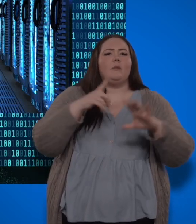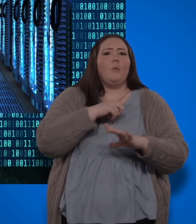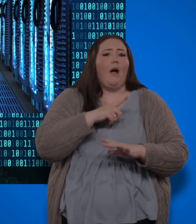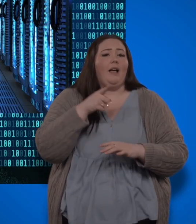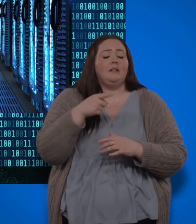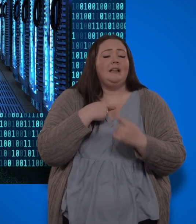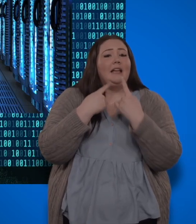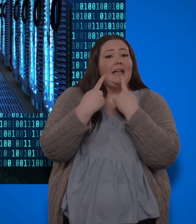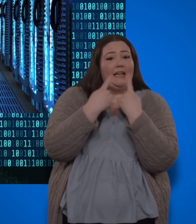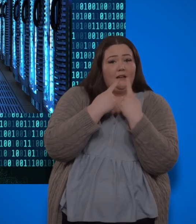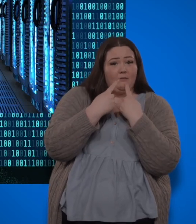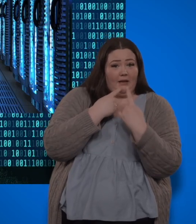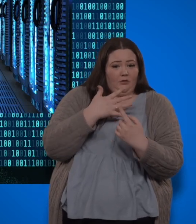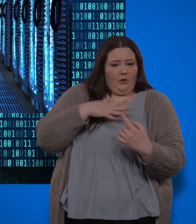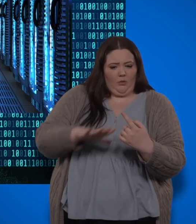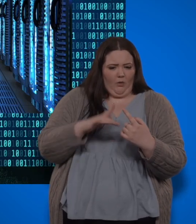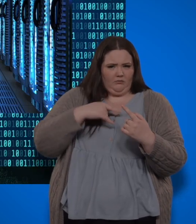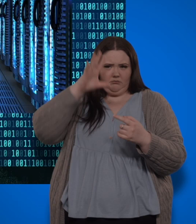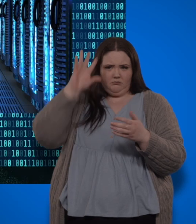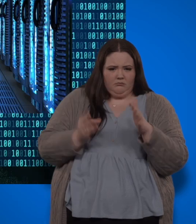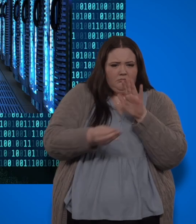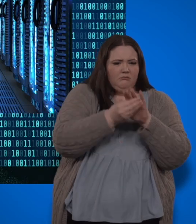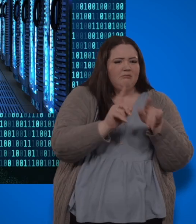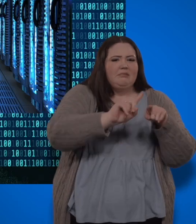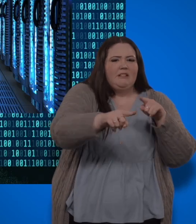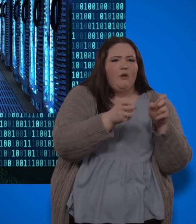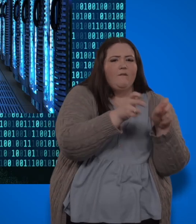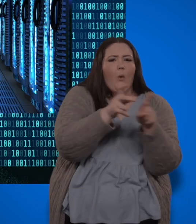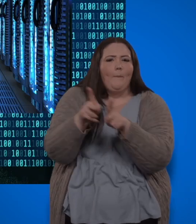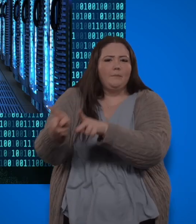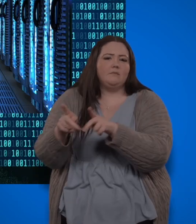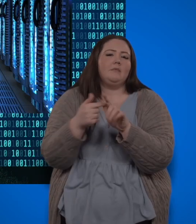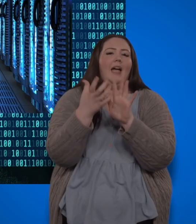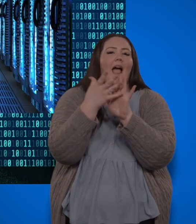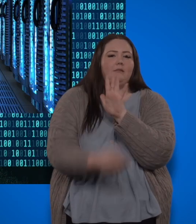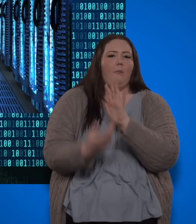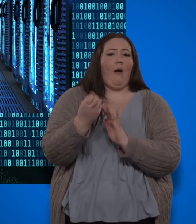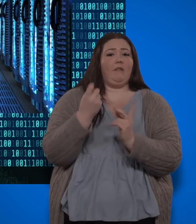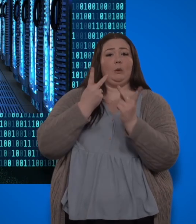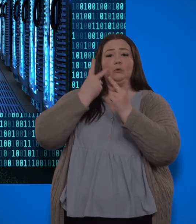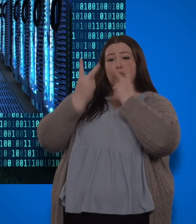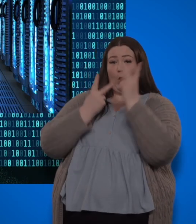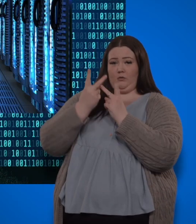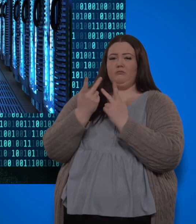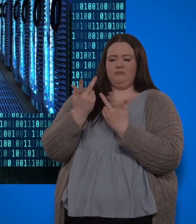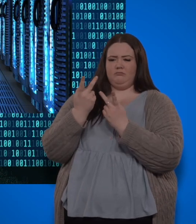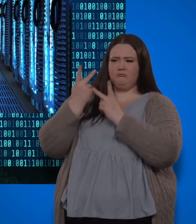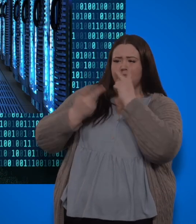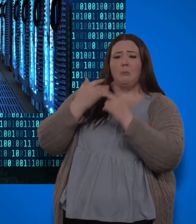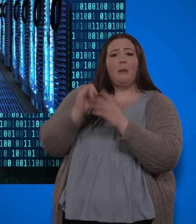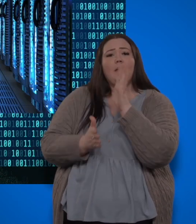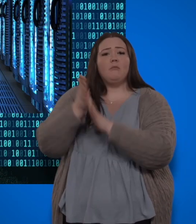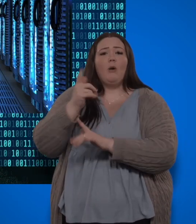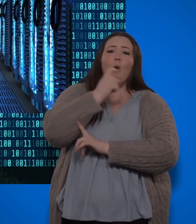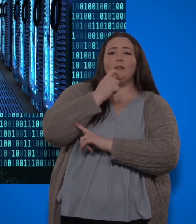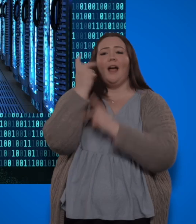can hear a pop song live in a concert. It can be recorded as an MP3 file. It can be placed on a vinyl record, or